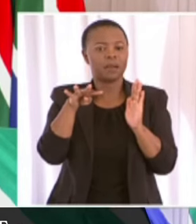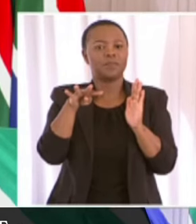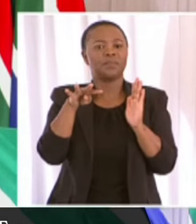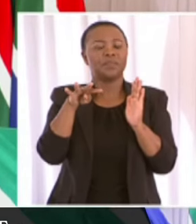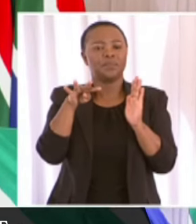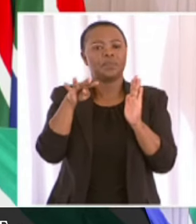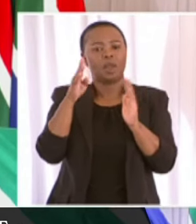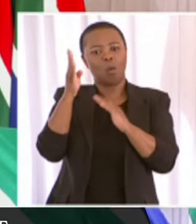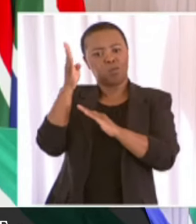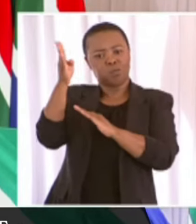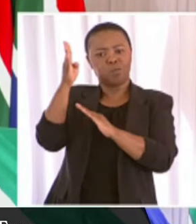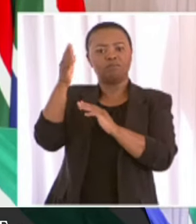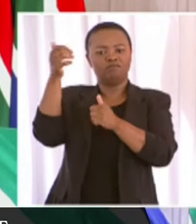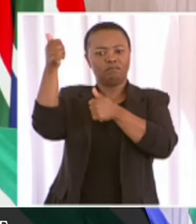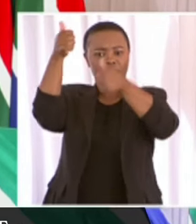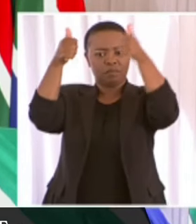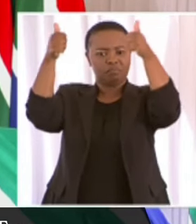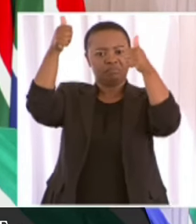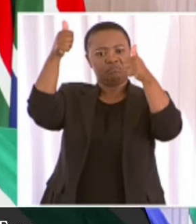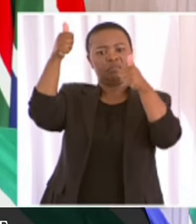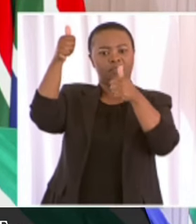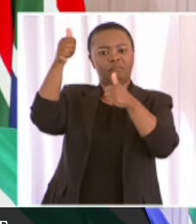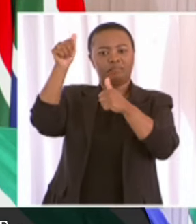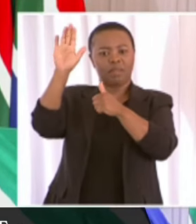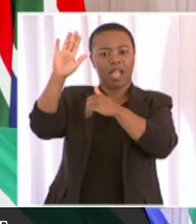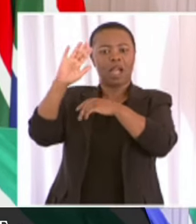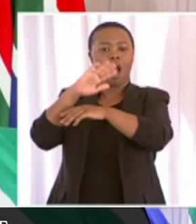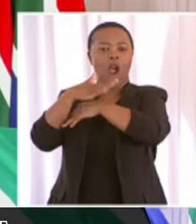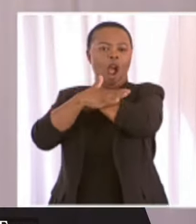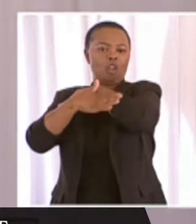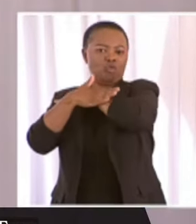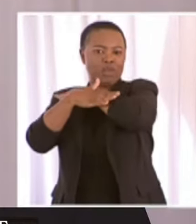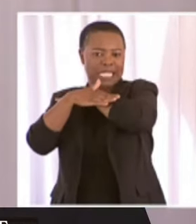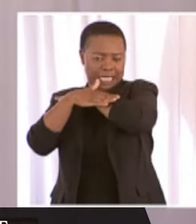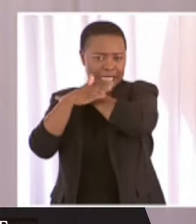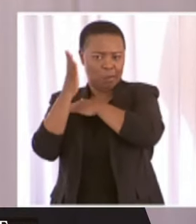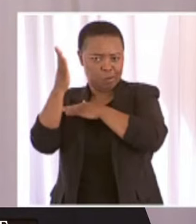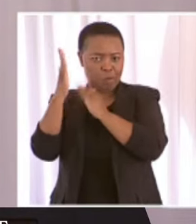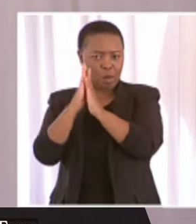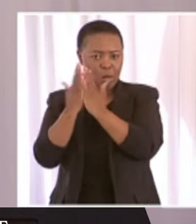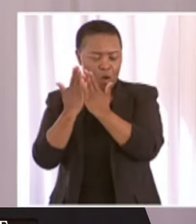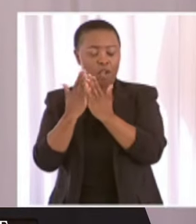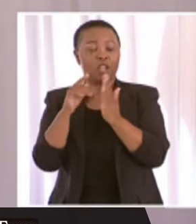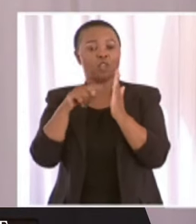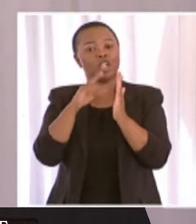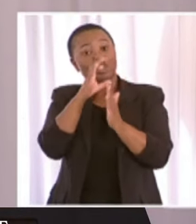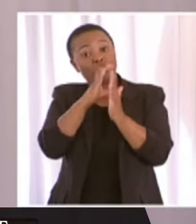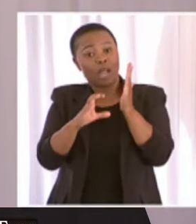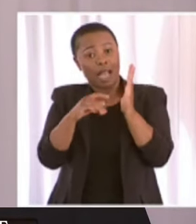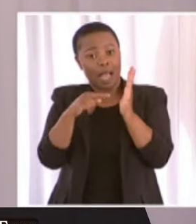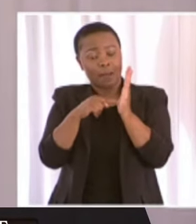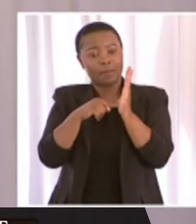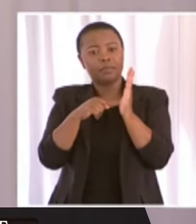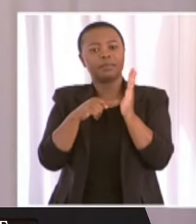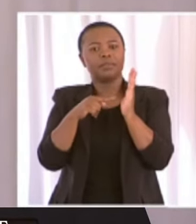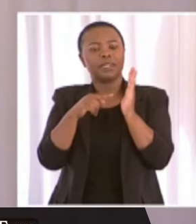Diplomat. And in his concluding chapter, Aziz said the